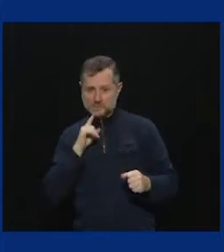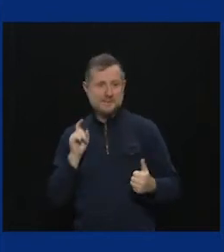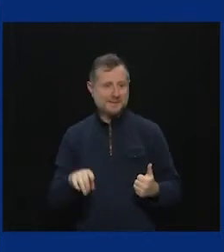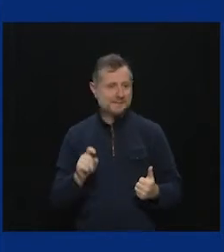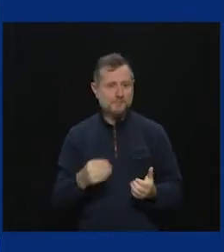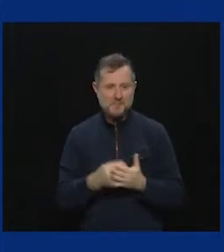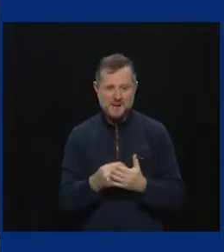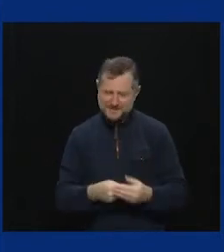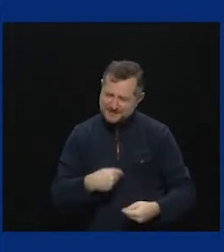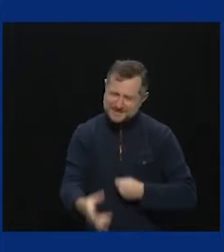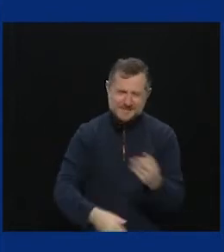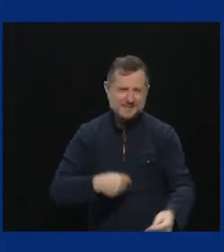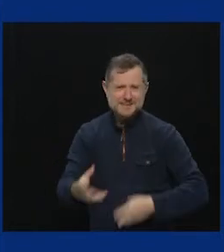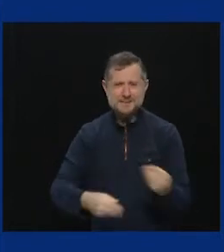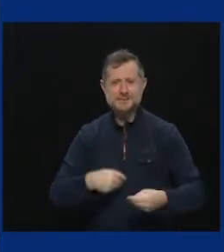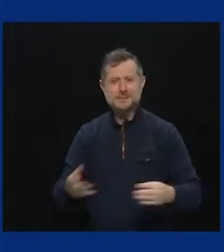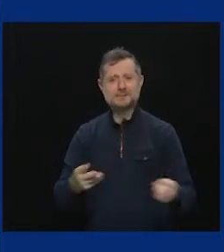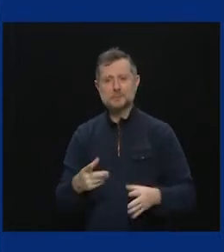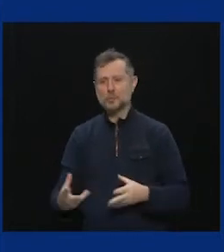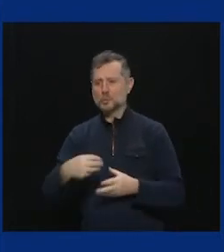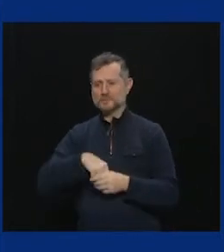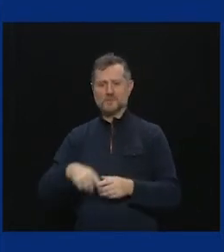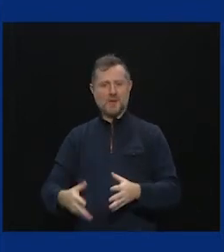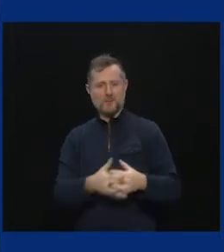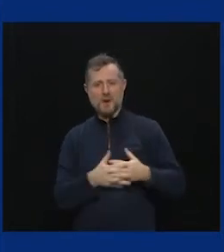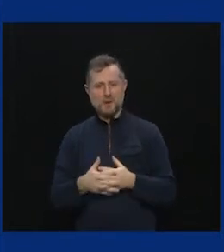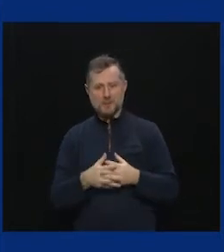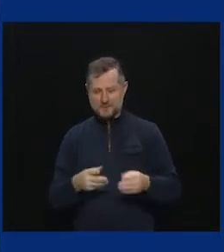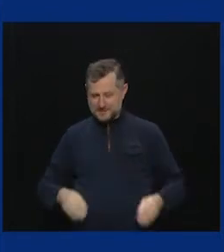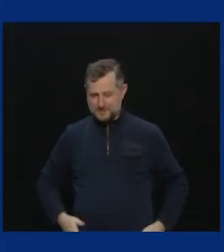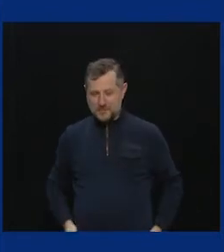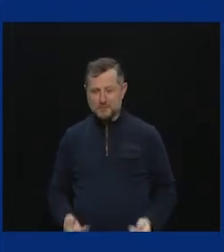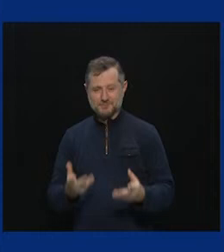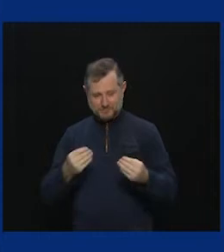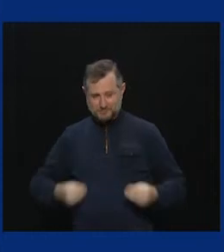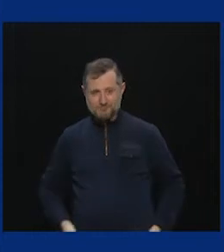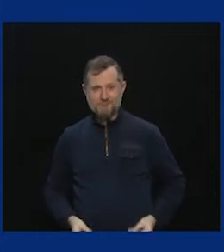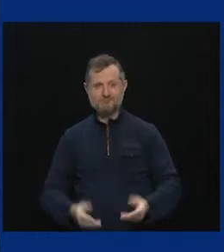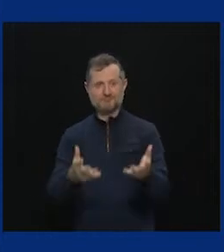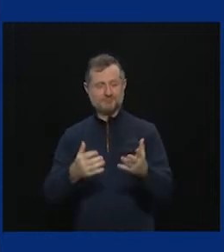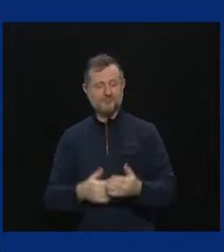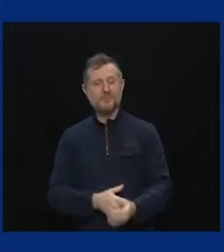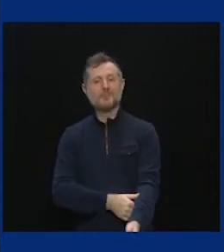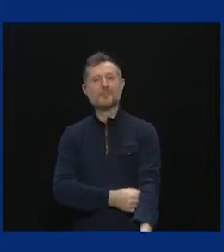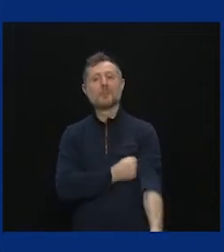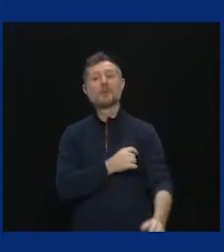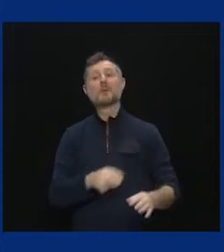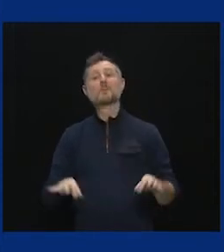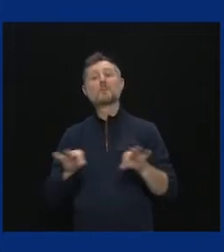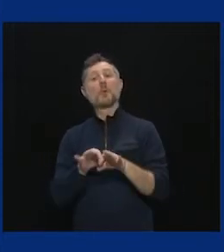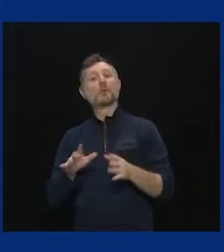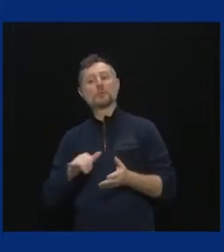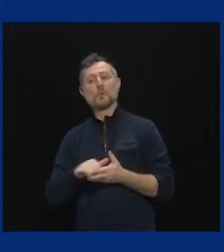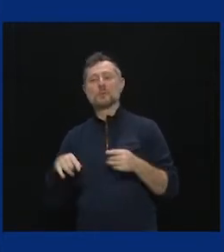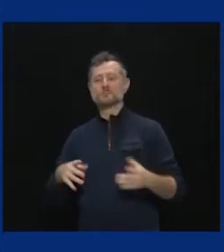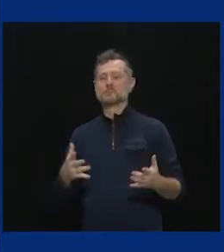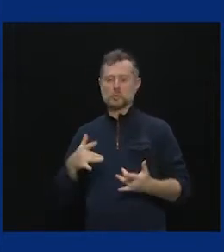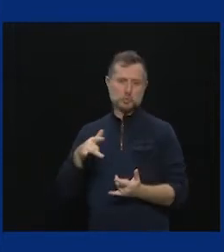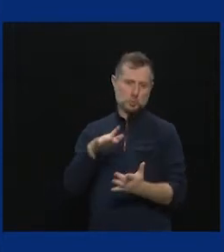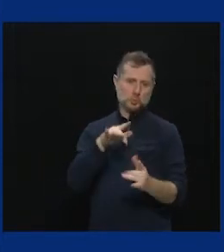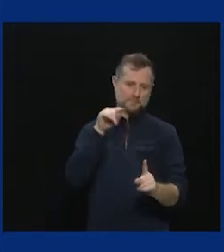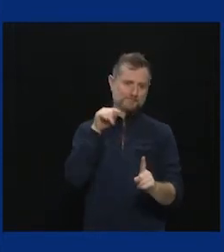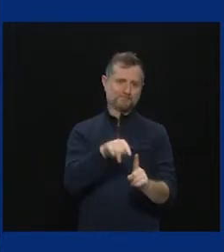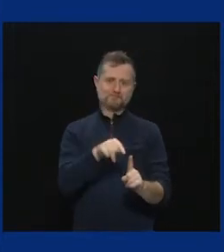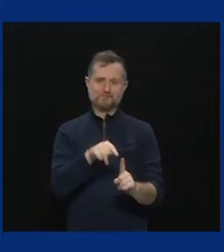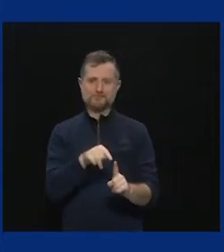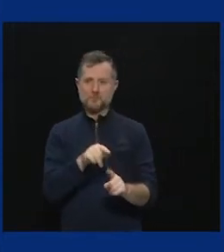Americans. One vitally important sector to New York is tourism, and these workers still need our support. The